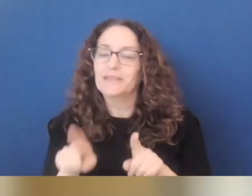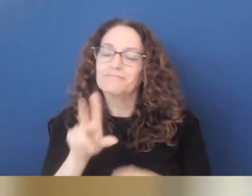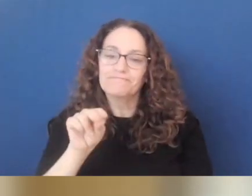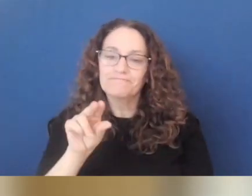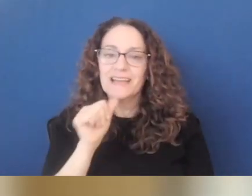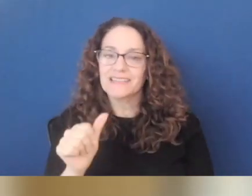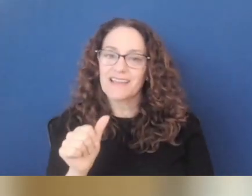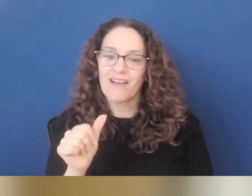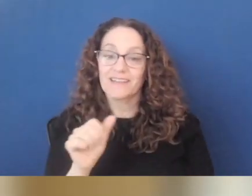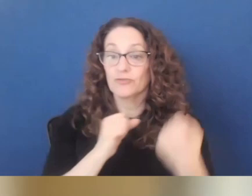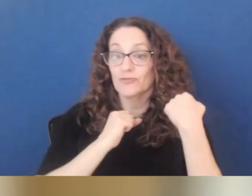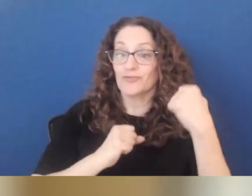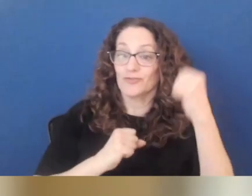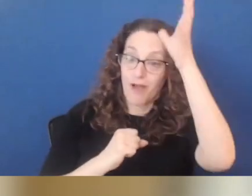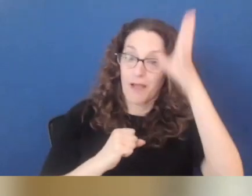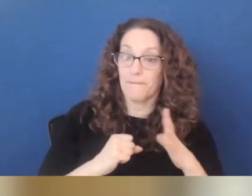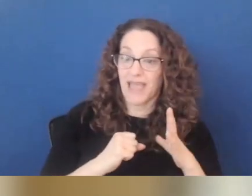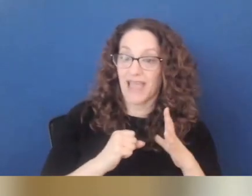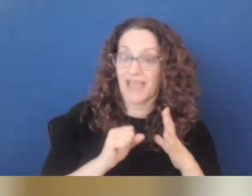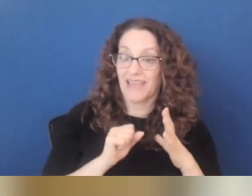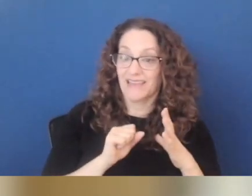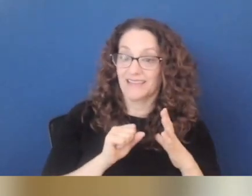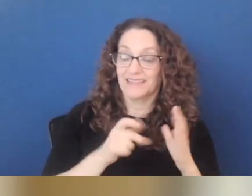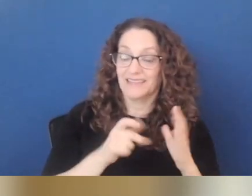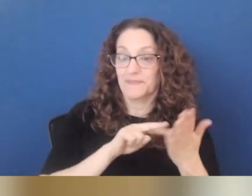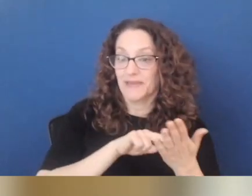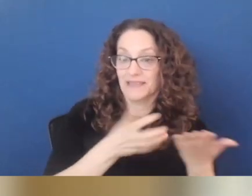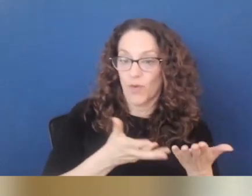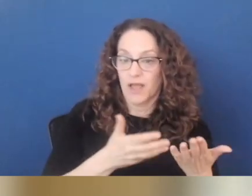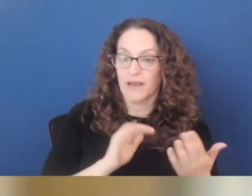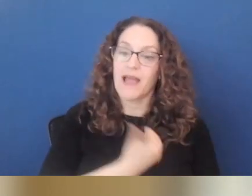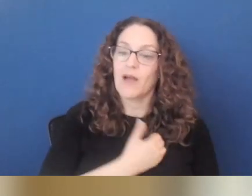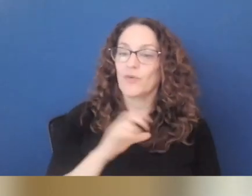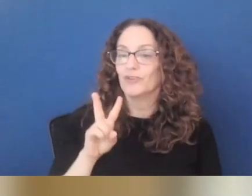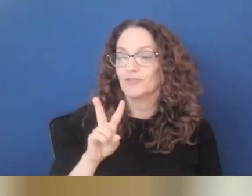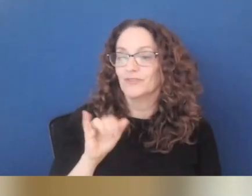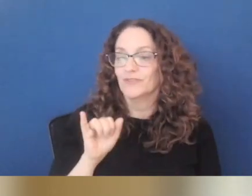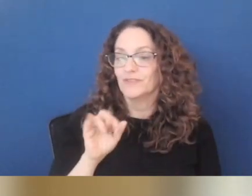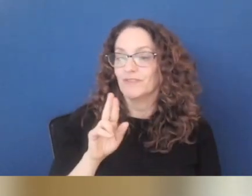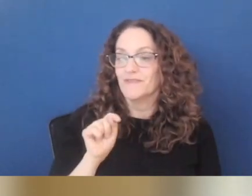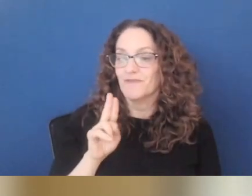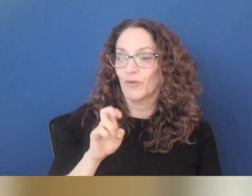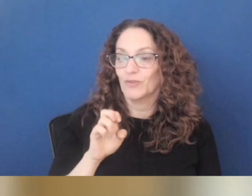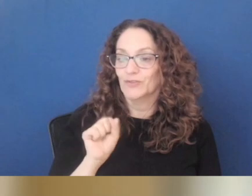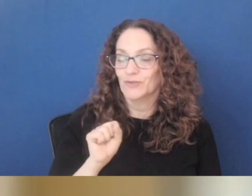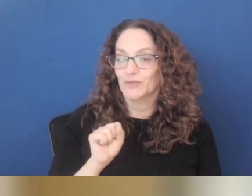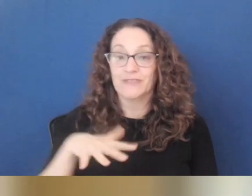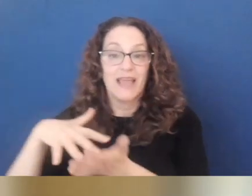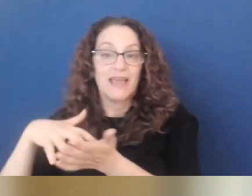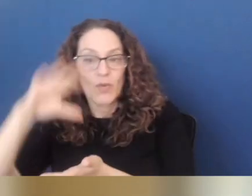to our virtues. And the weaker is likened to our defilements. And it's